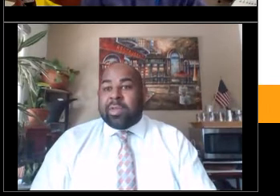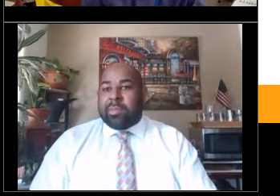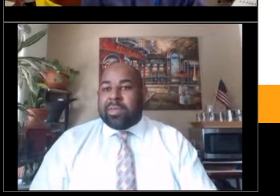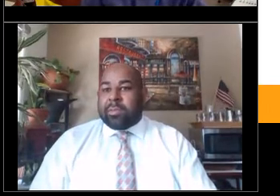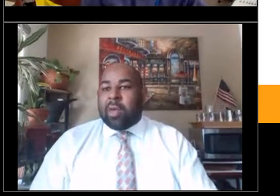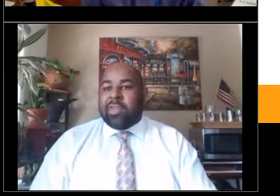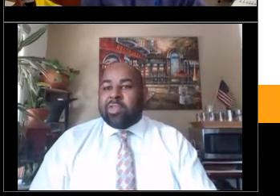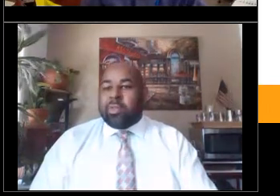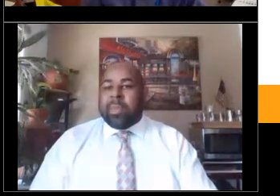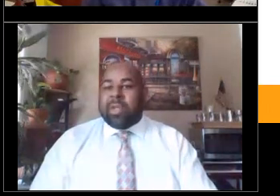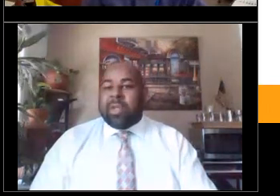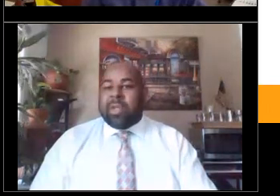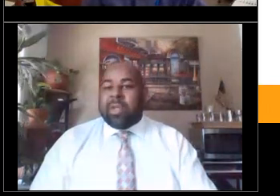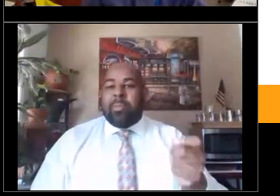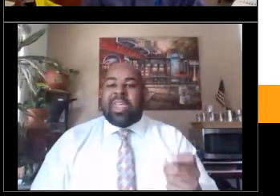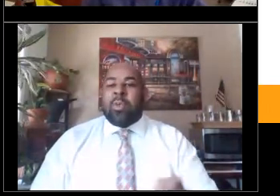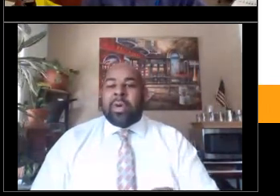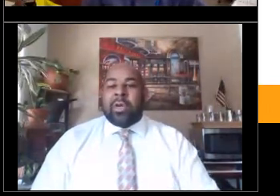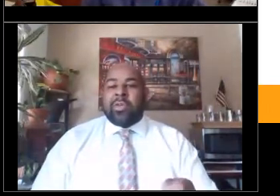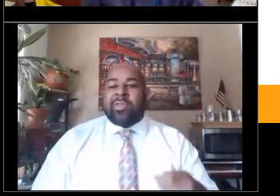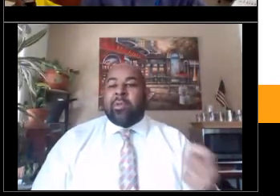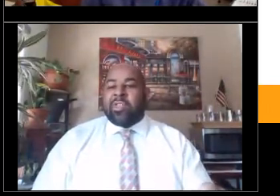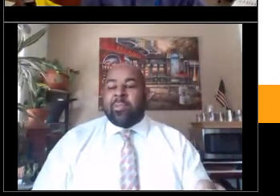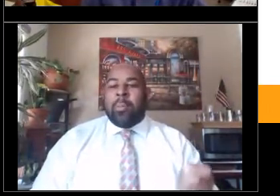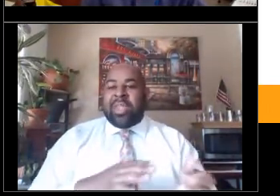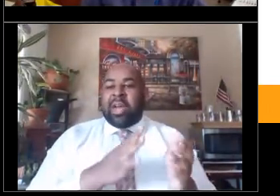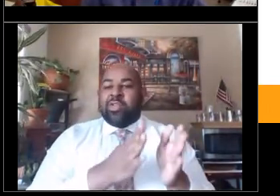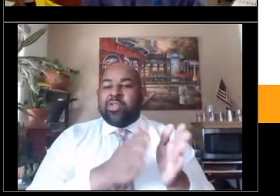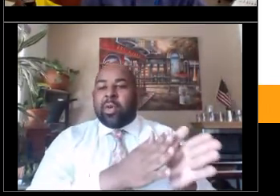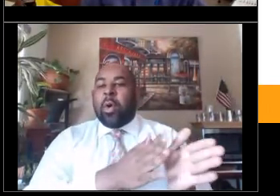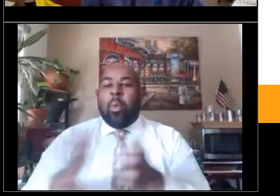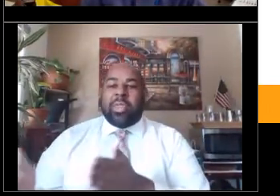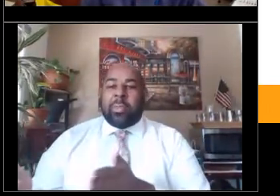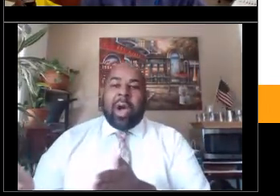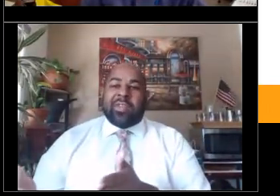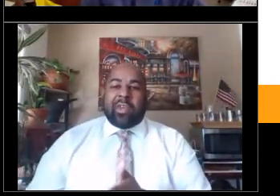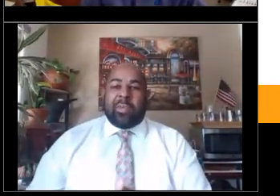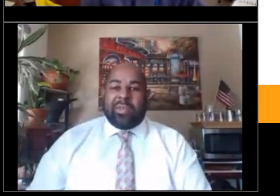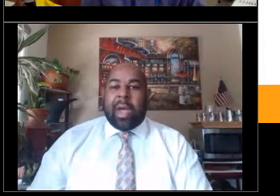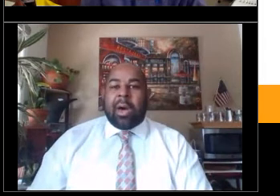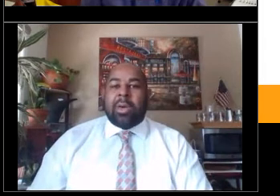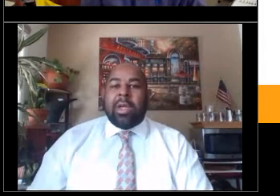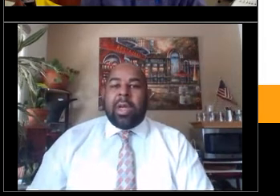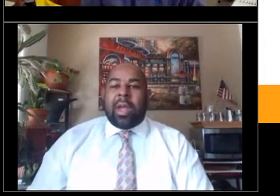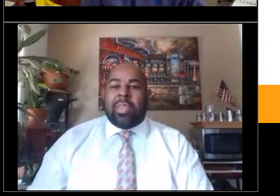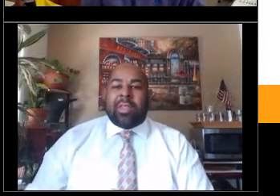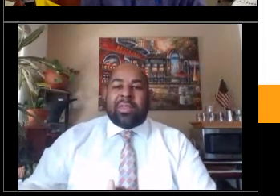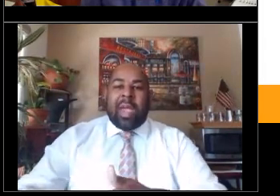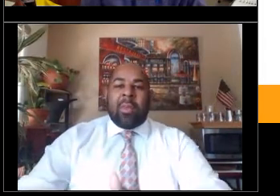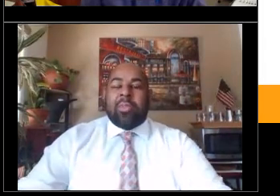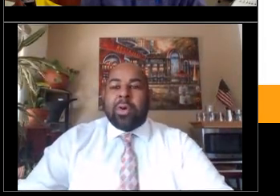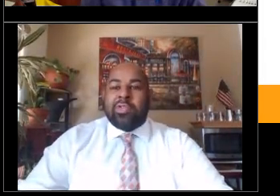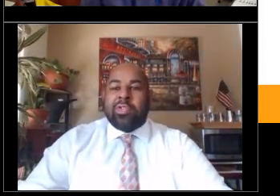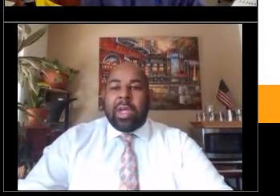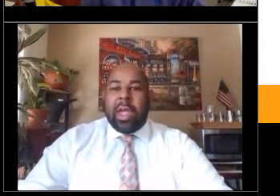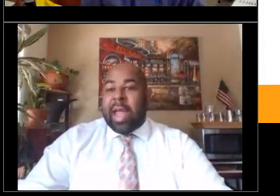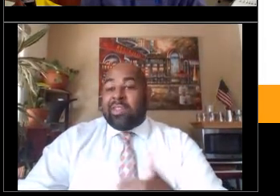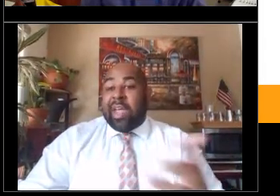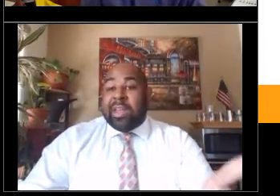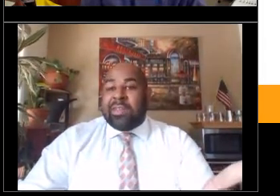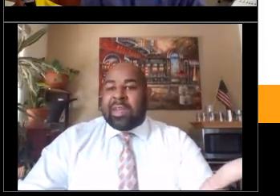some small disagreements, but the key word here is they were small, but they understood what the process was about. And I think the same